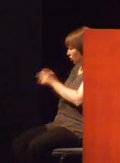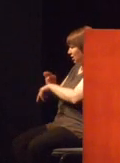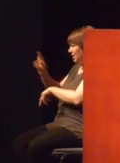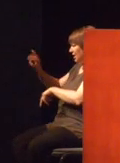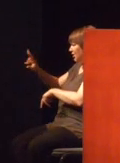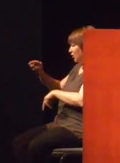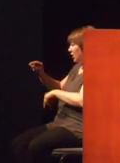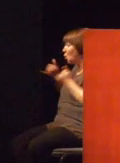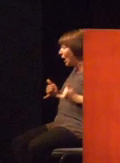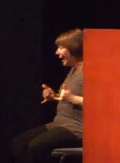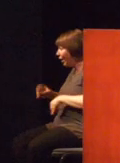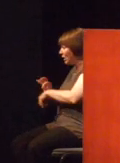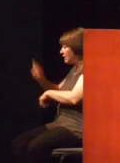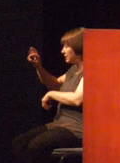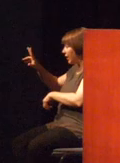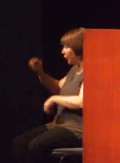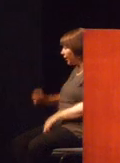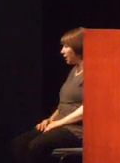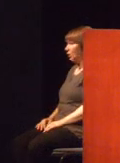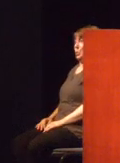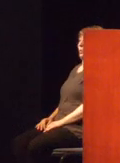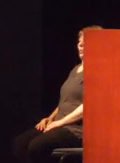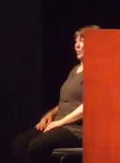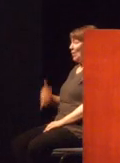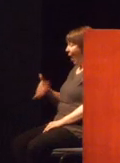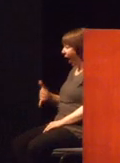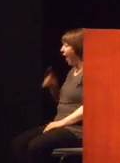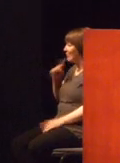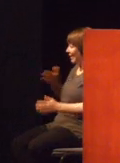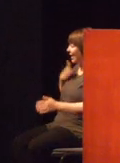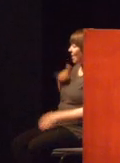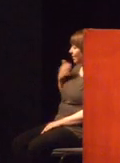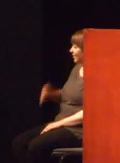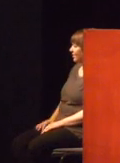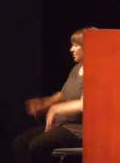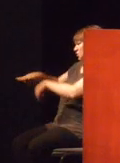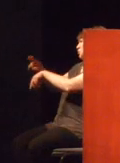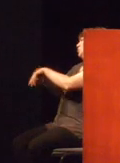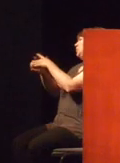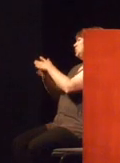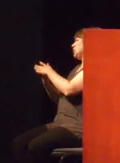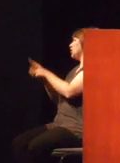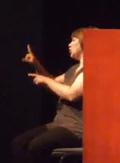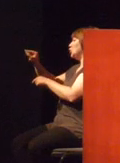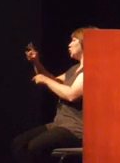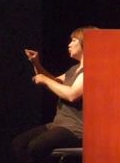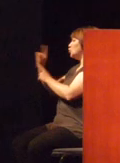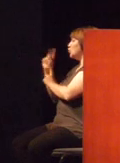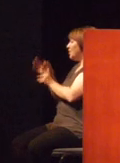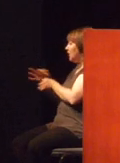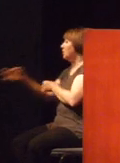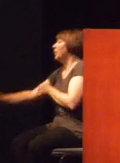9:30, it's 9:30. And so I'm thrilled with that, because usually we start 20 minutes later than I'm